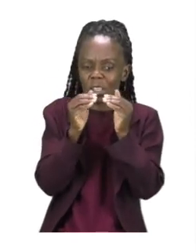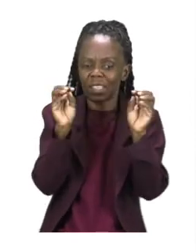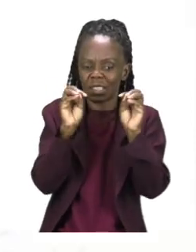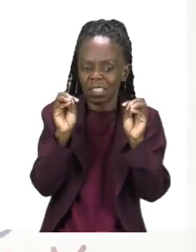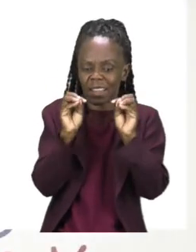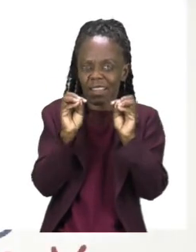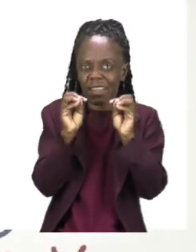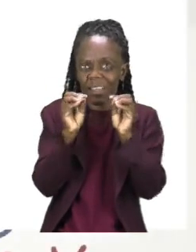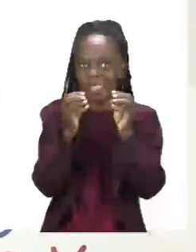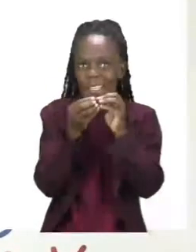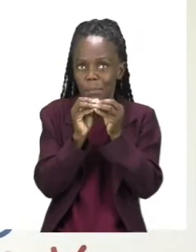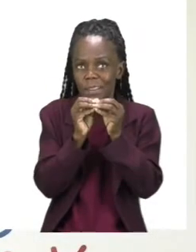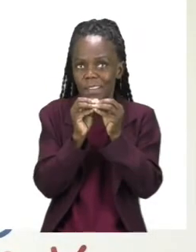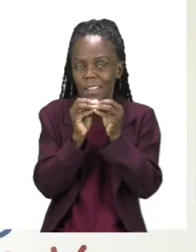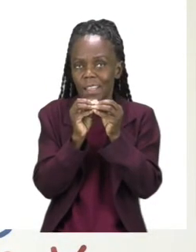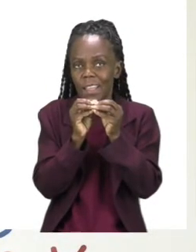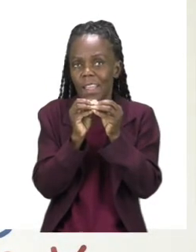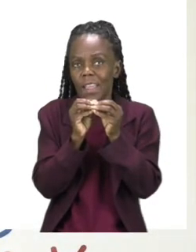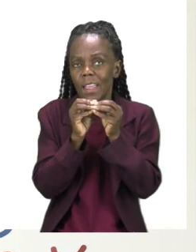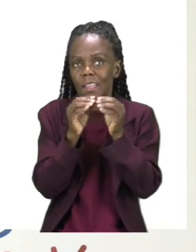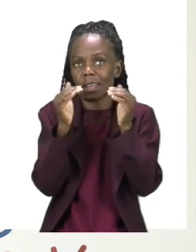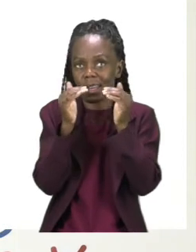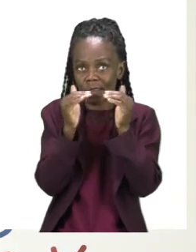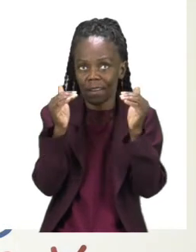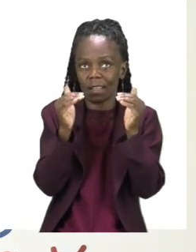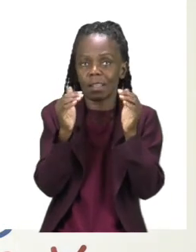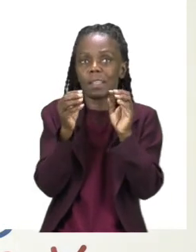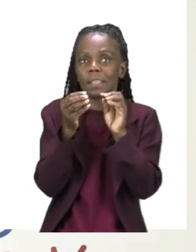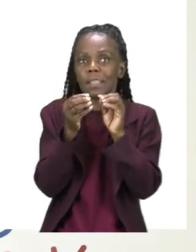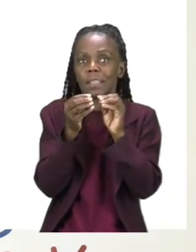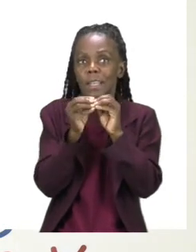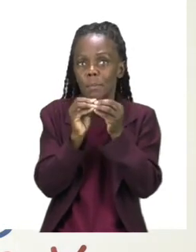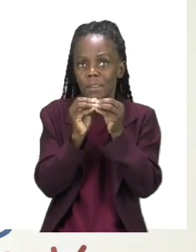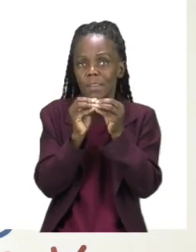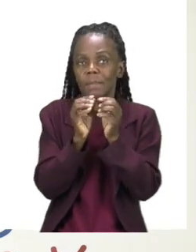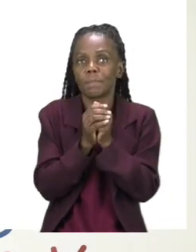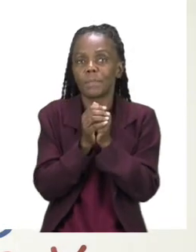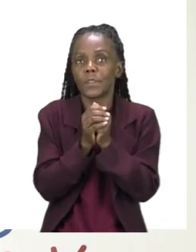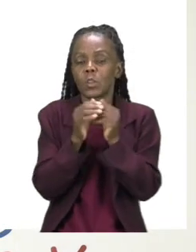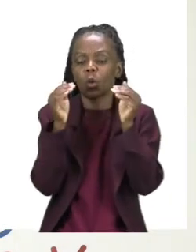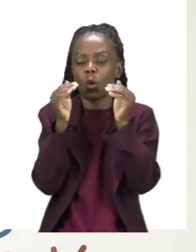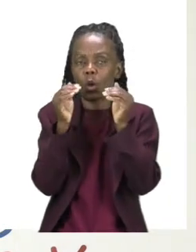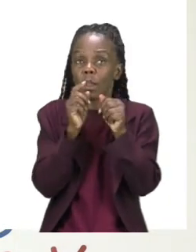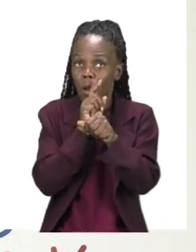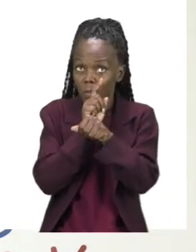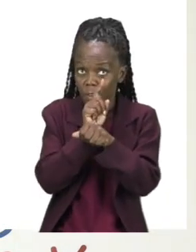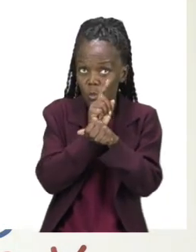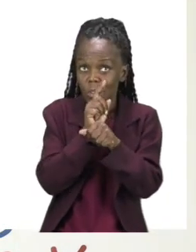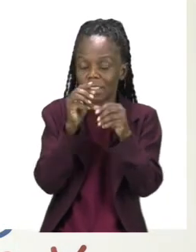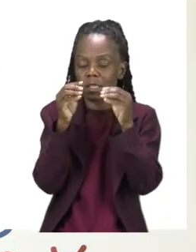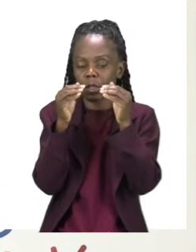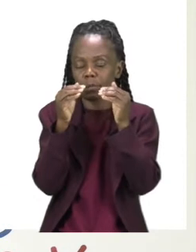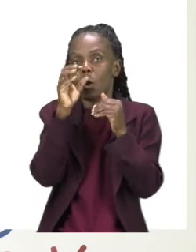board. So we are going to start with the odd numbers. Now the odd numbers, boys and girls, are